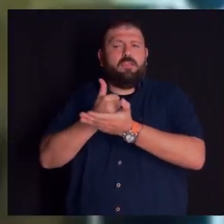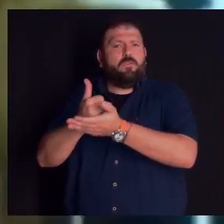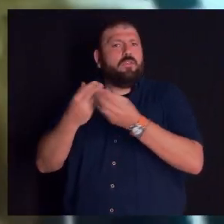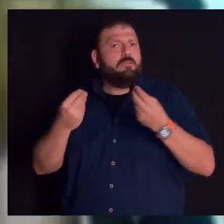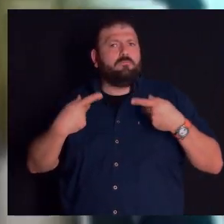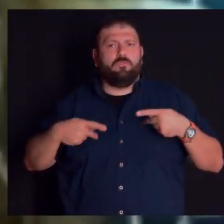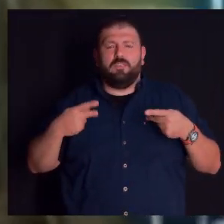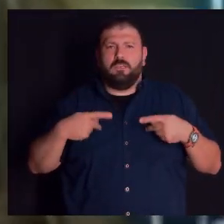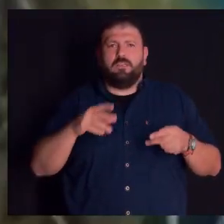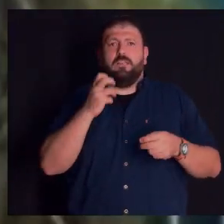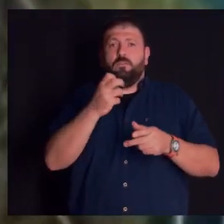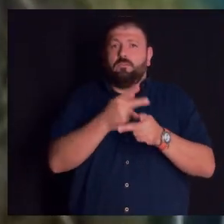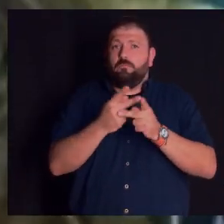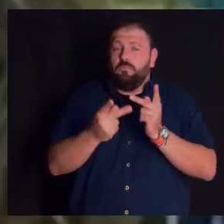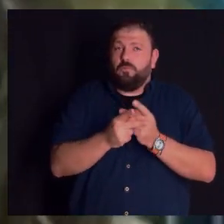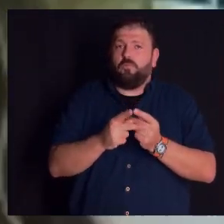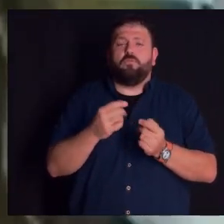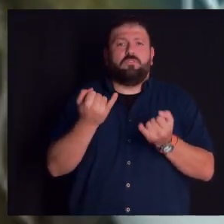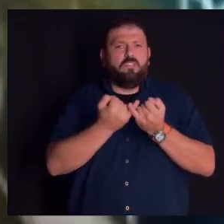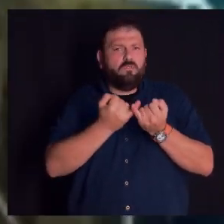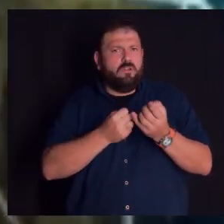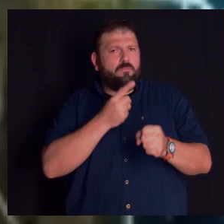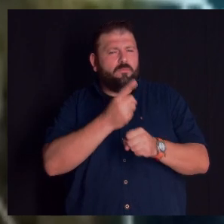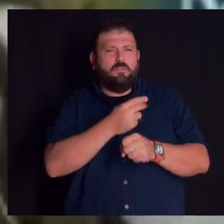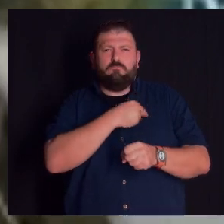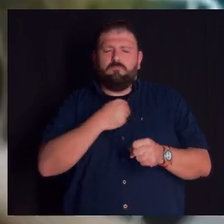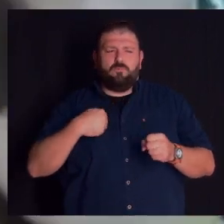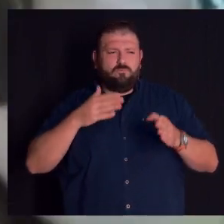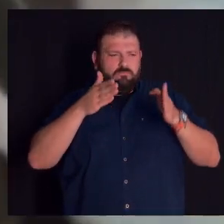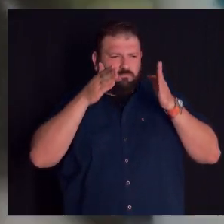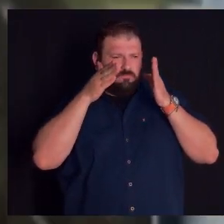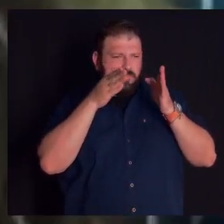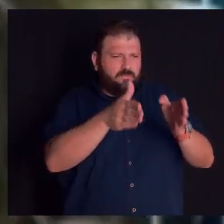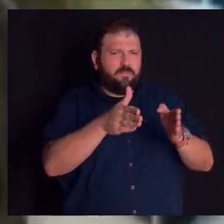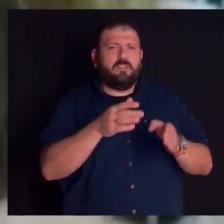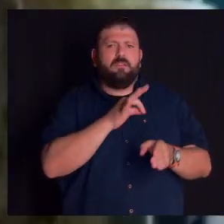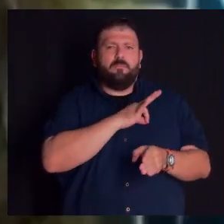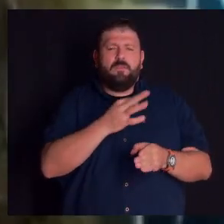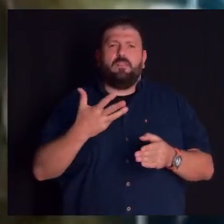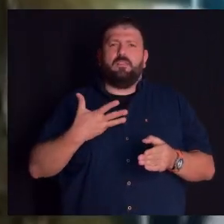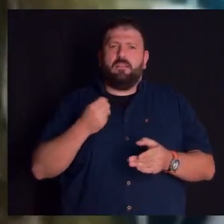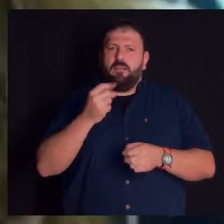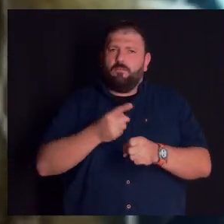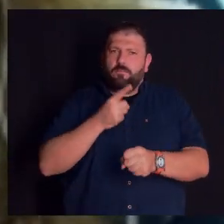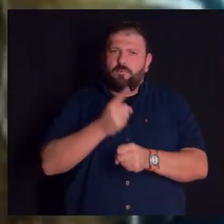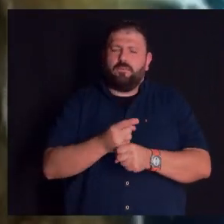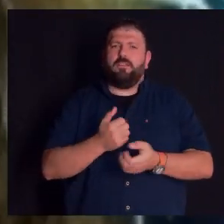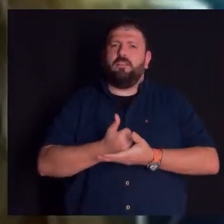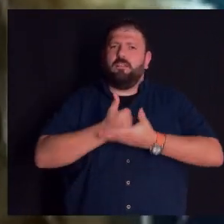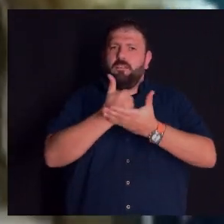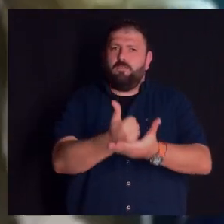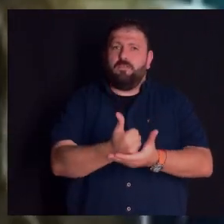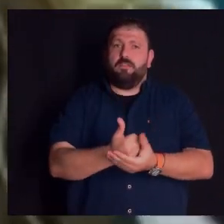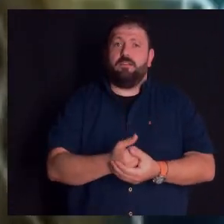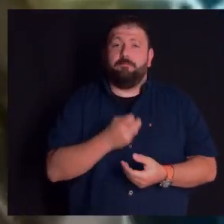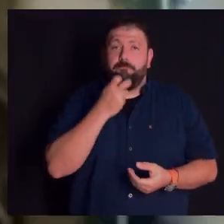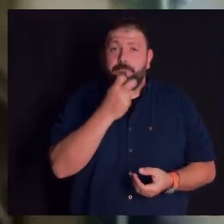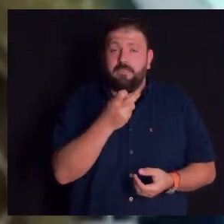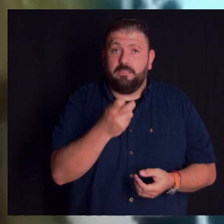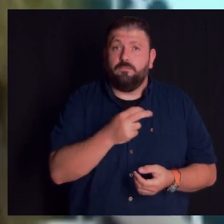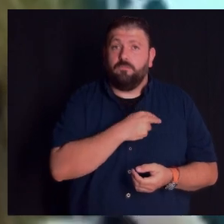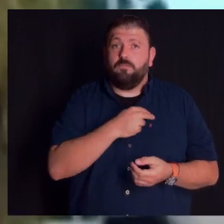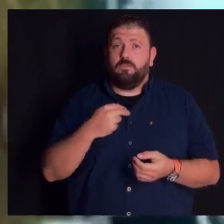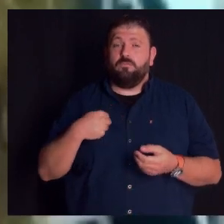of people with these products. So we focus on that. That we have a huge opportunity to